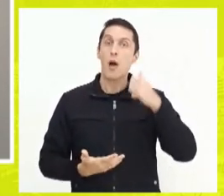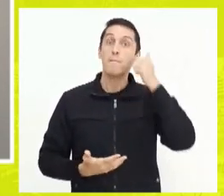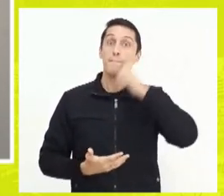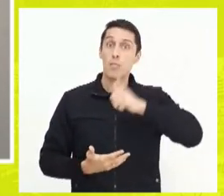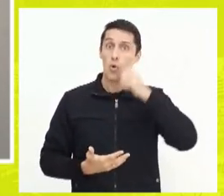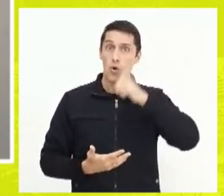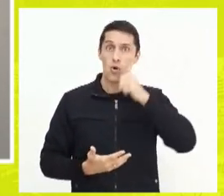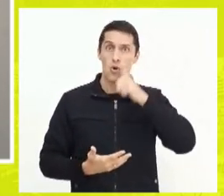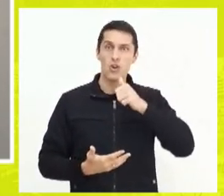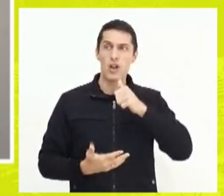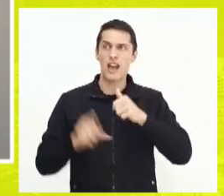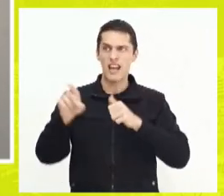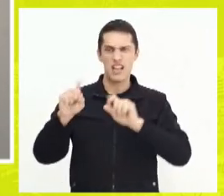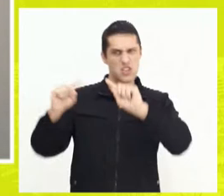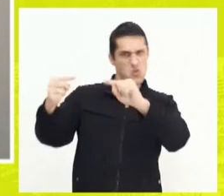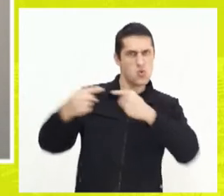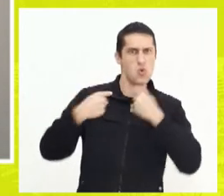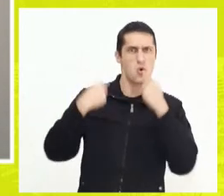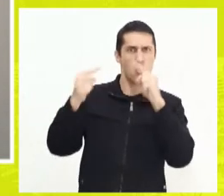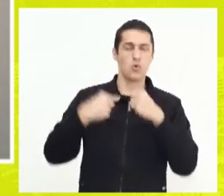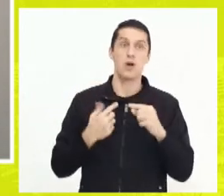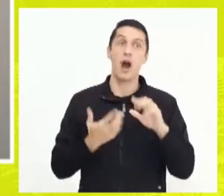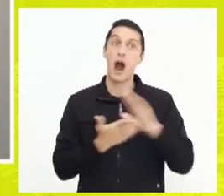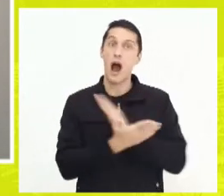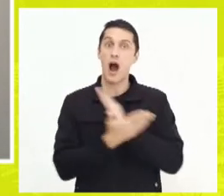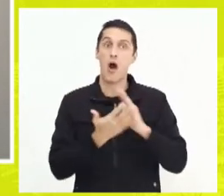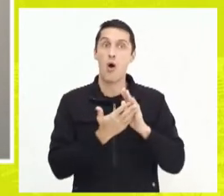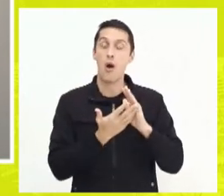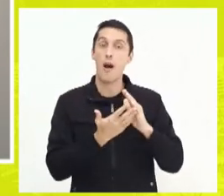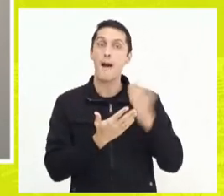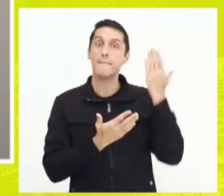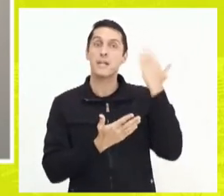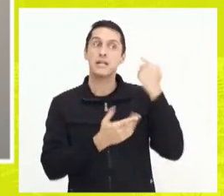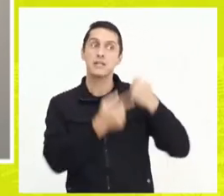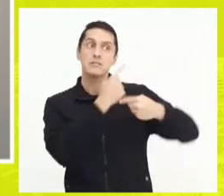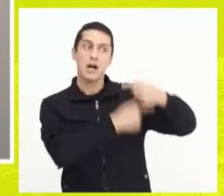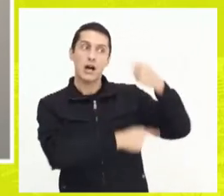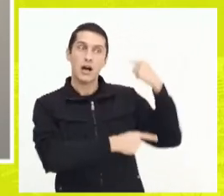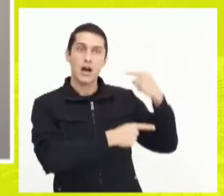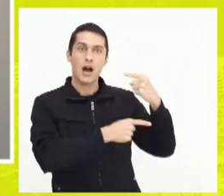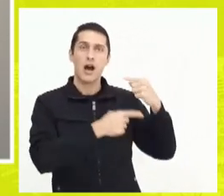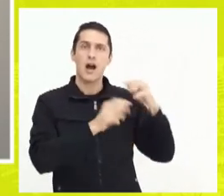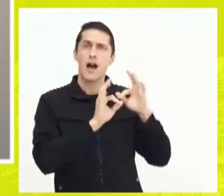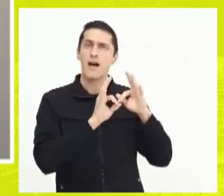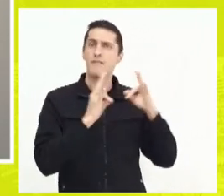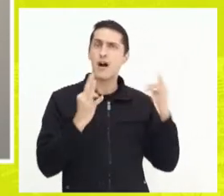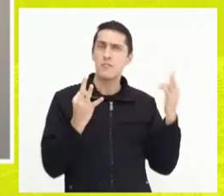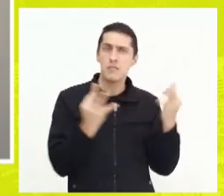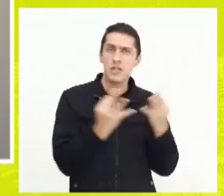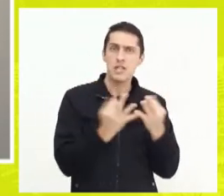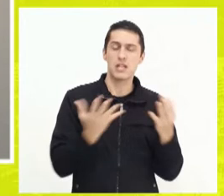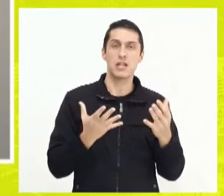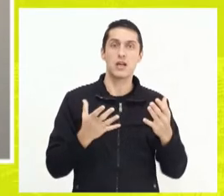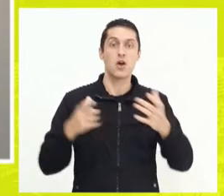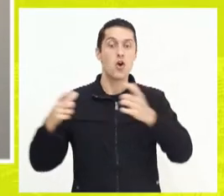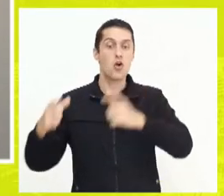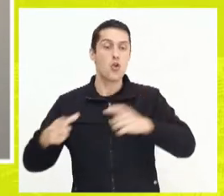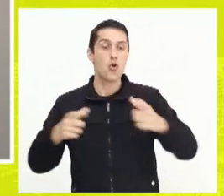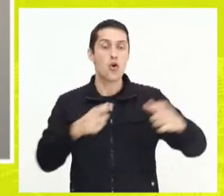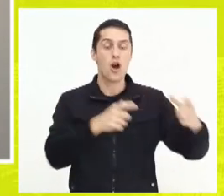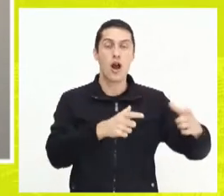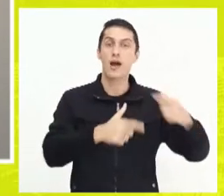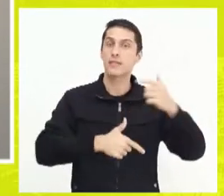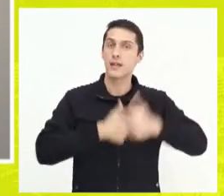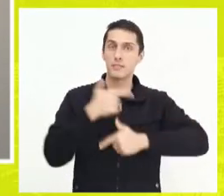not just women people are going to be attacked by their origins their family relationships place where they